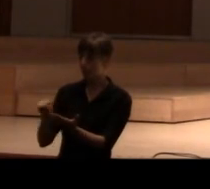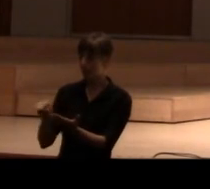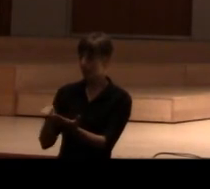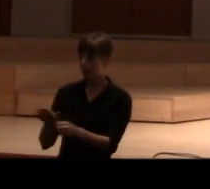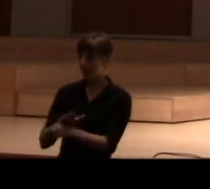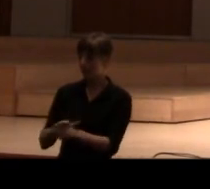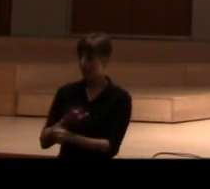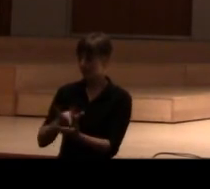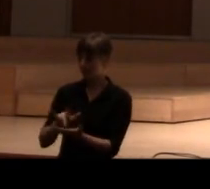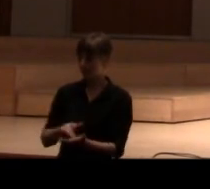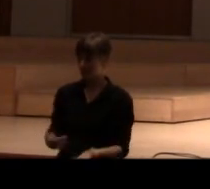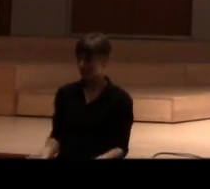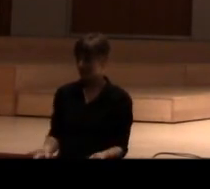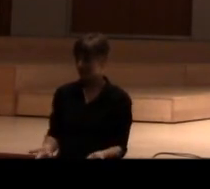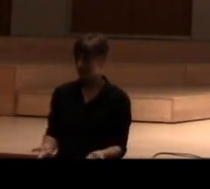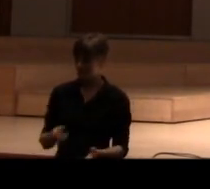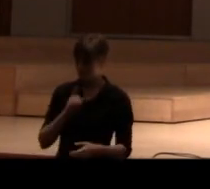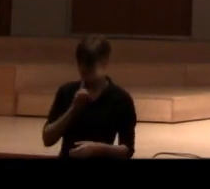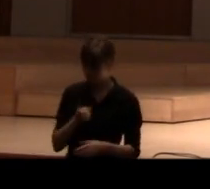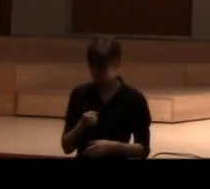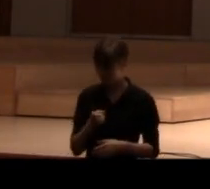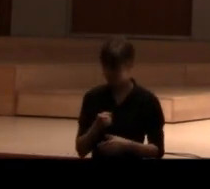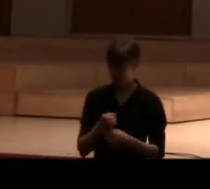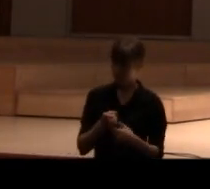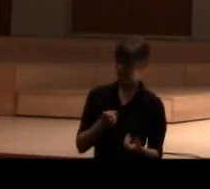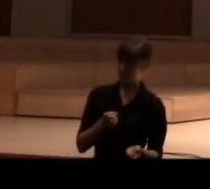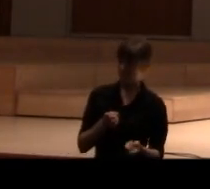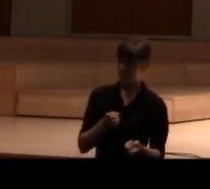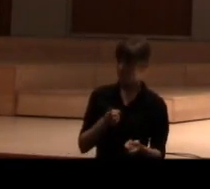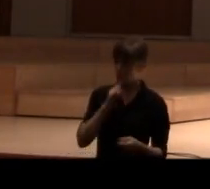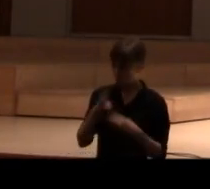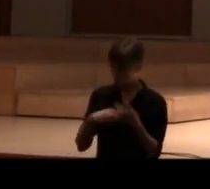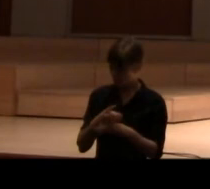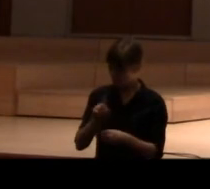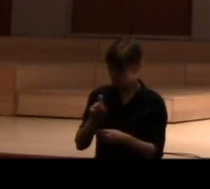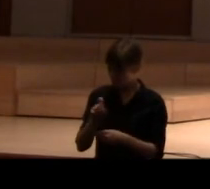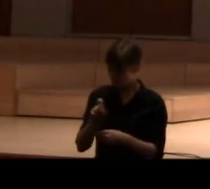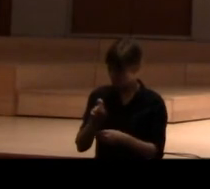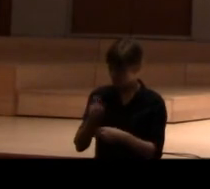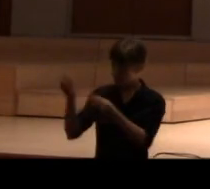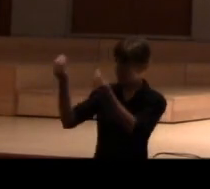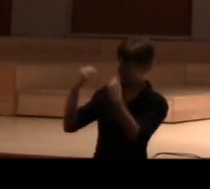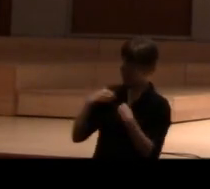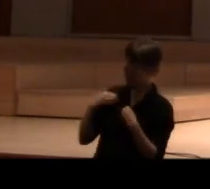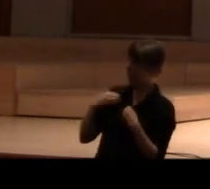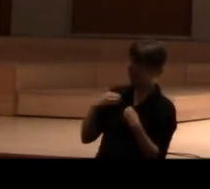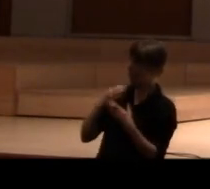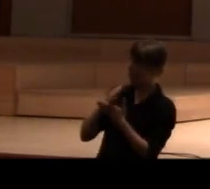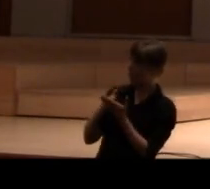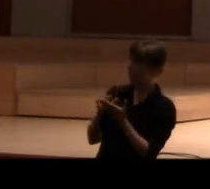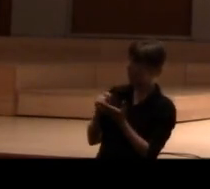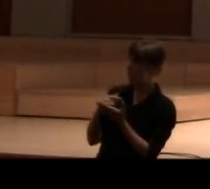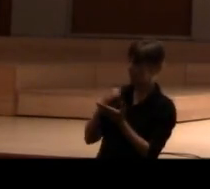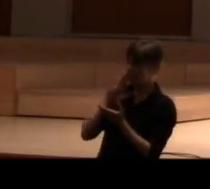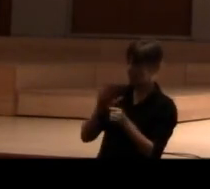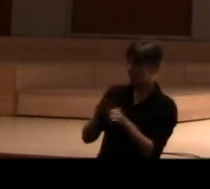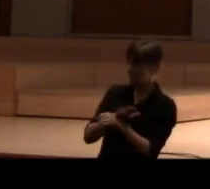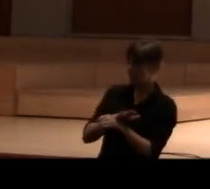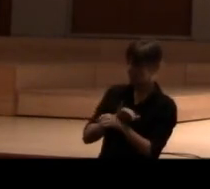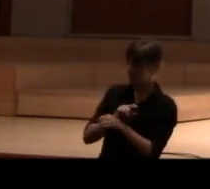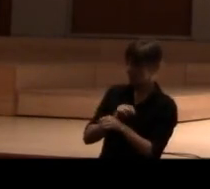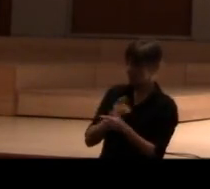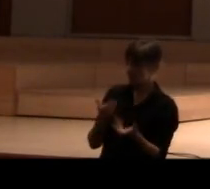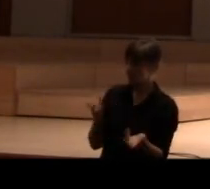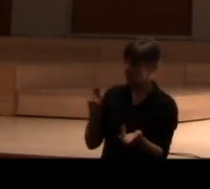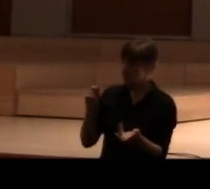life have you ever been handed a fill-in-the-blank dilemma? Or a multiple-choice crisis? Has